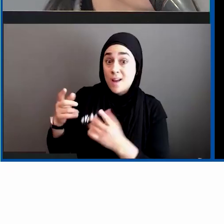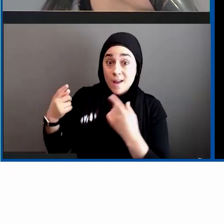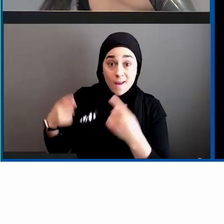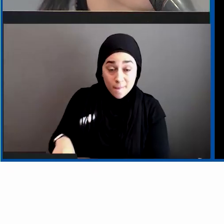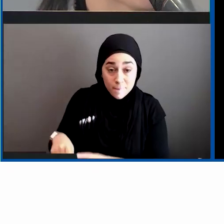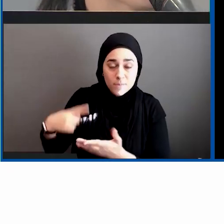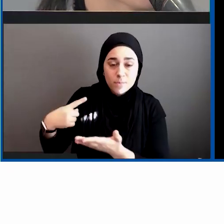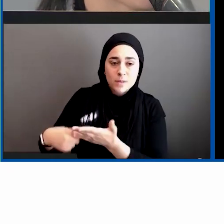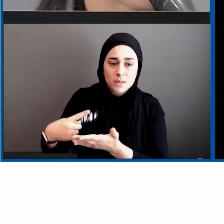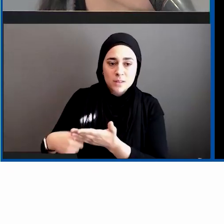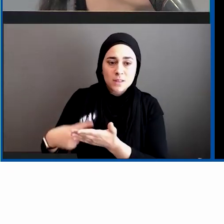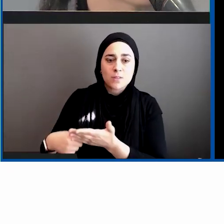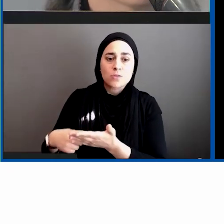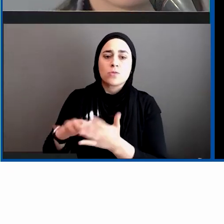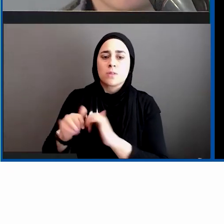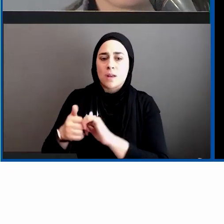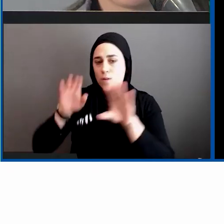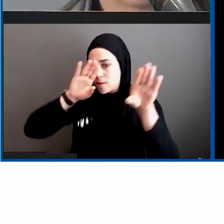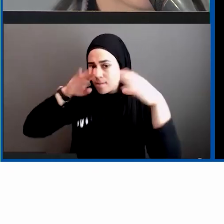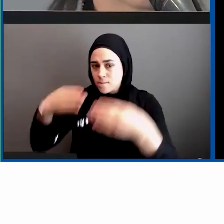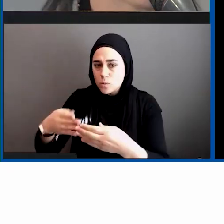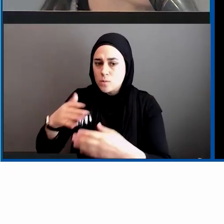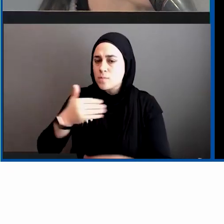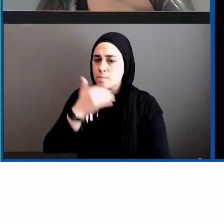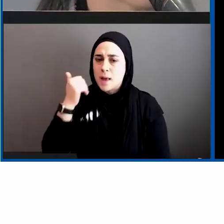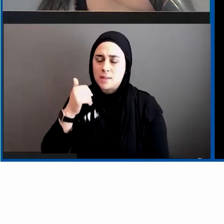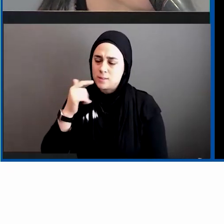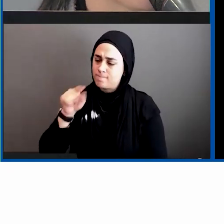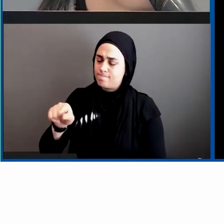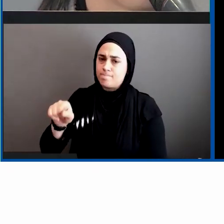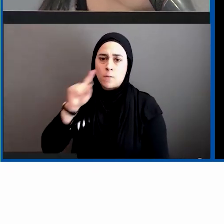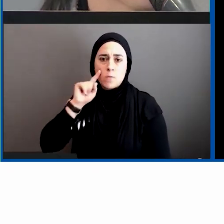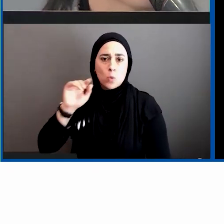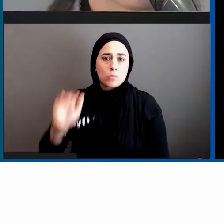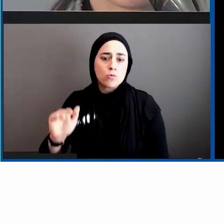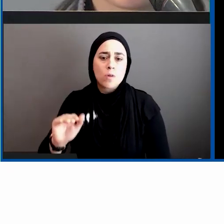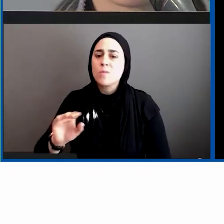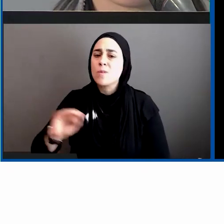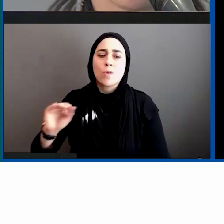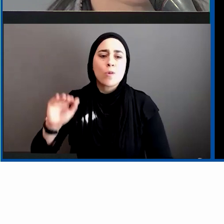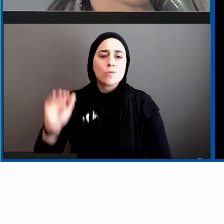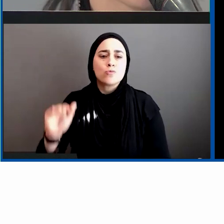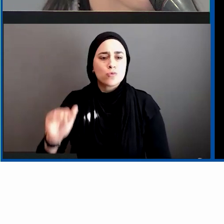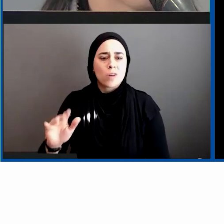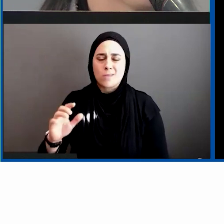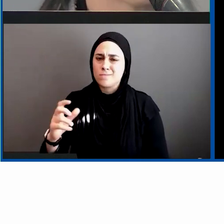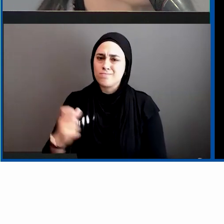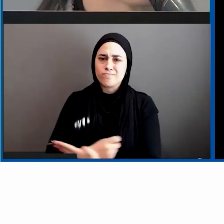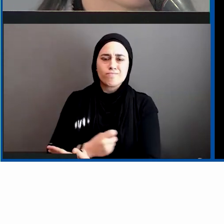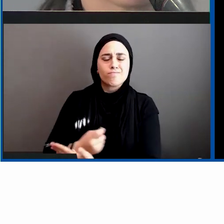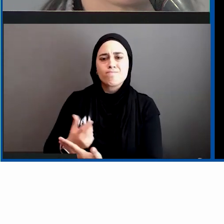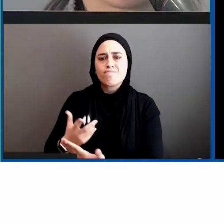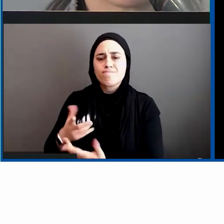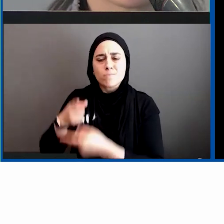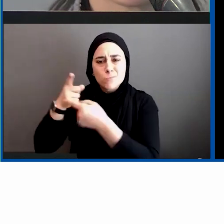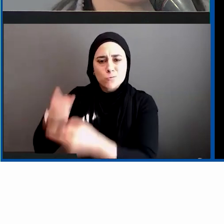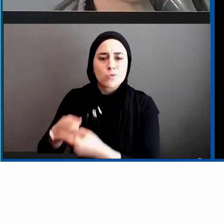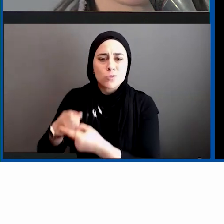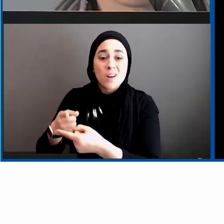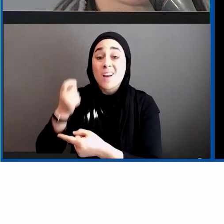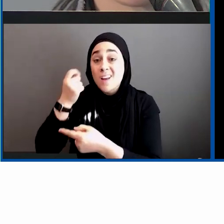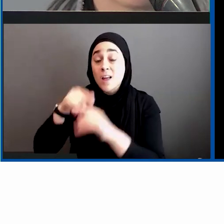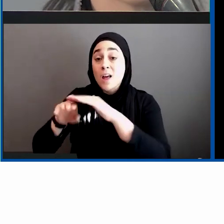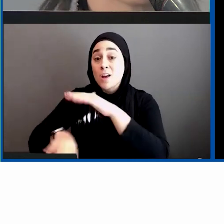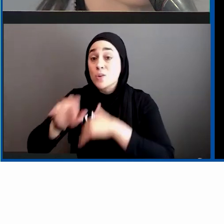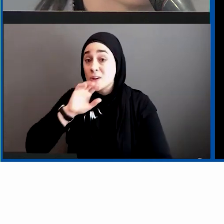discussion around the centrality of best interests of the child and that no young person deserves hardship. So the test is not the same for someone who's under 18,